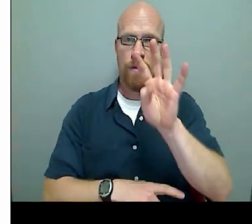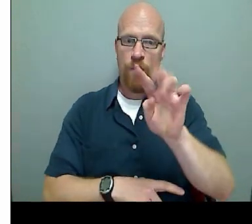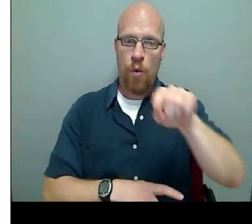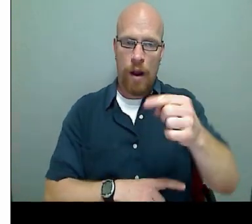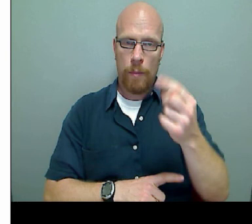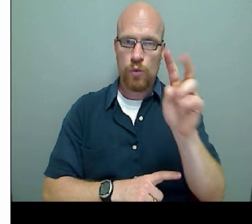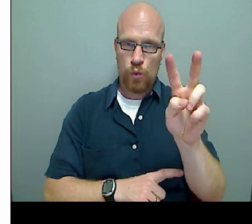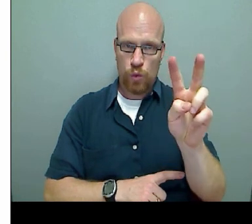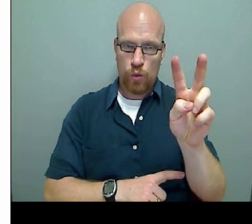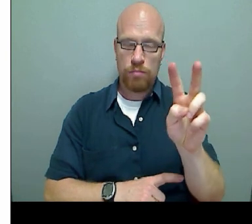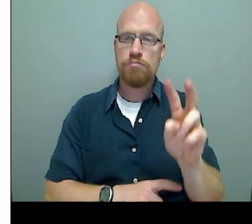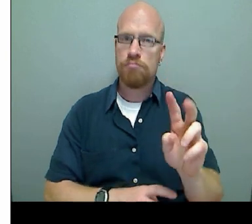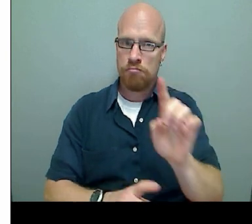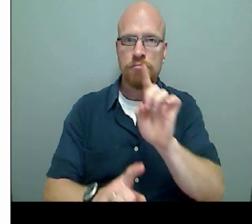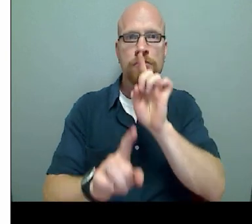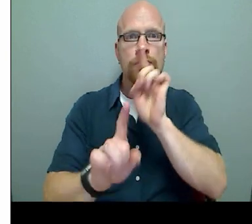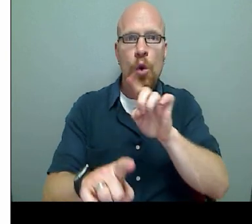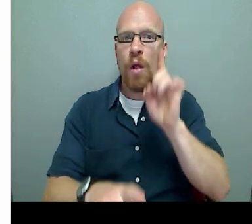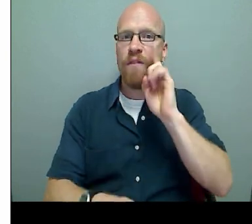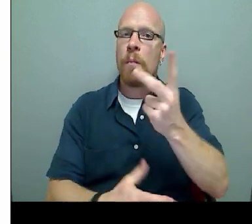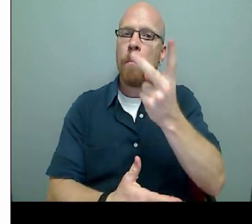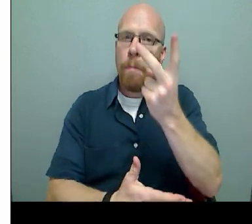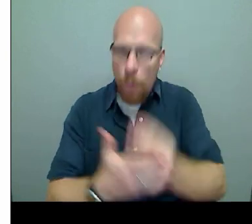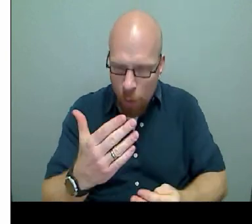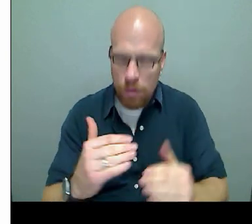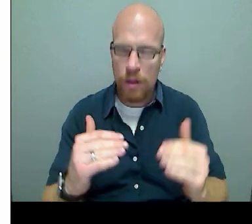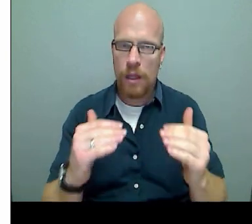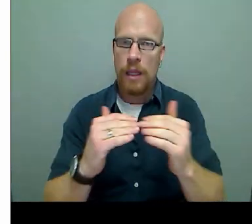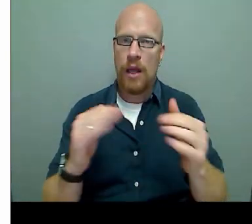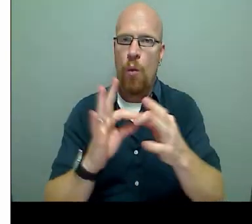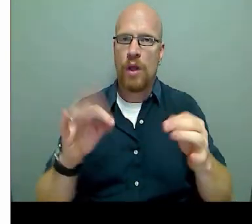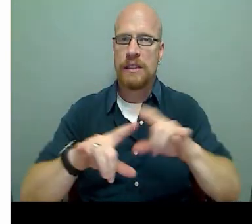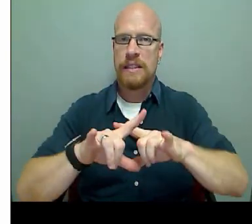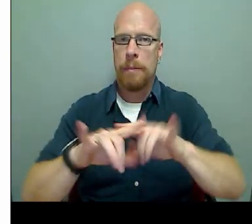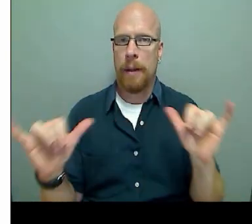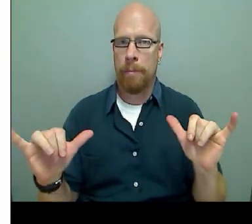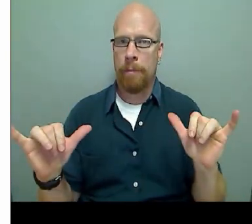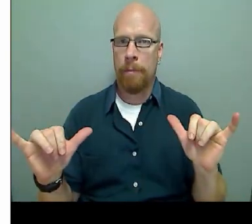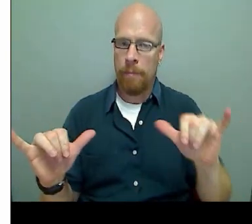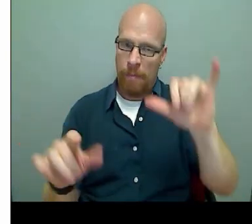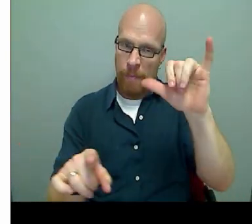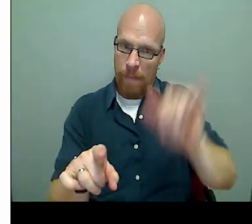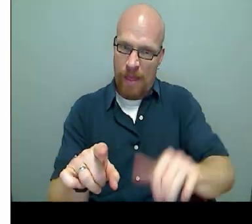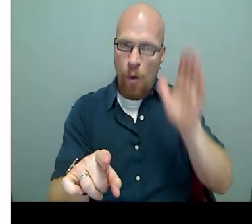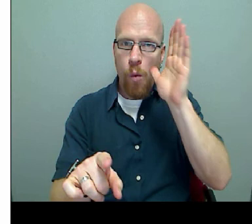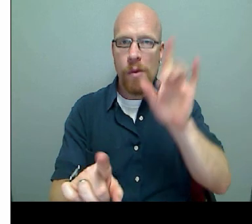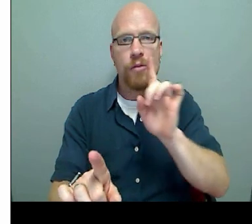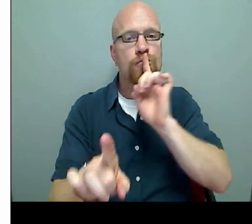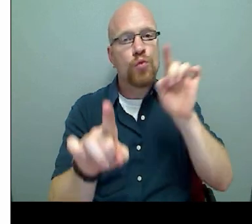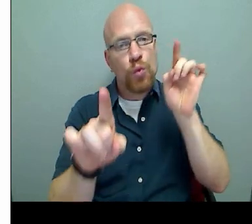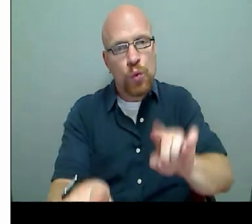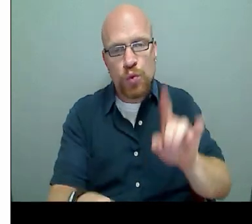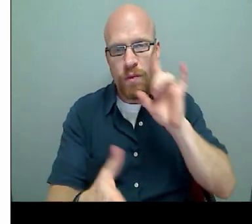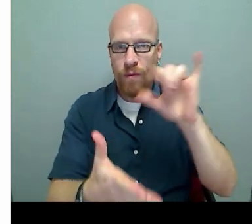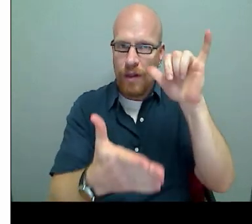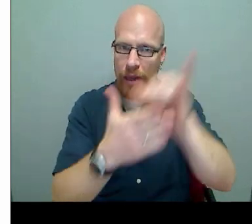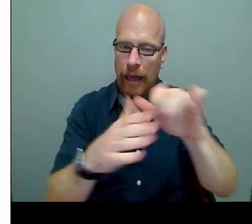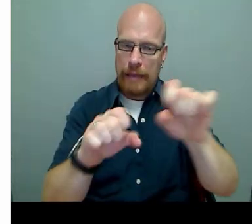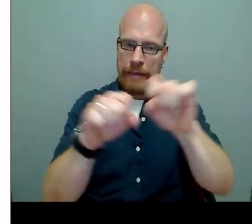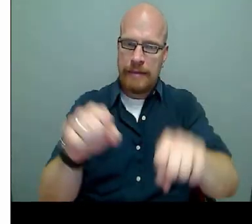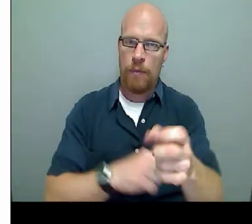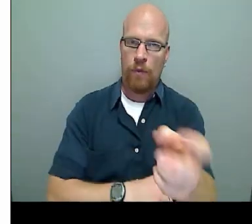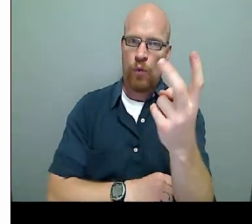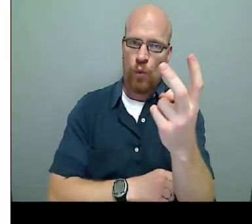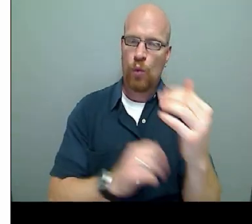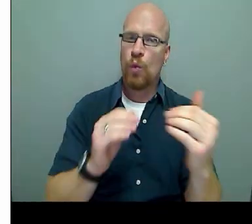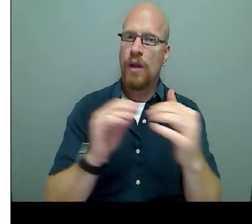So the answer, the ordered pair 4, comma 2, works in both equations at the same time. This is the